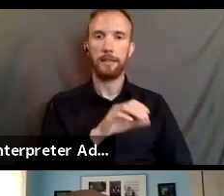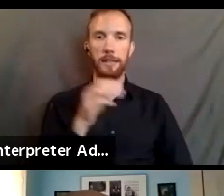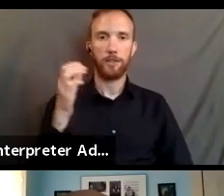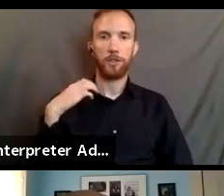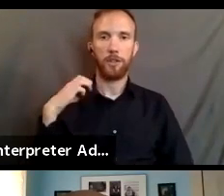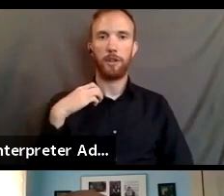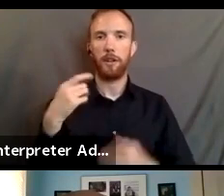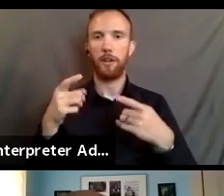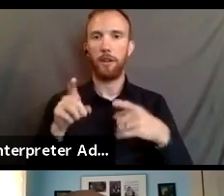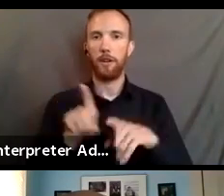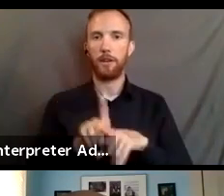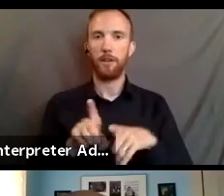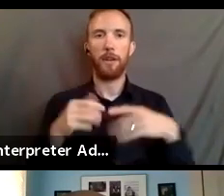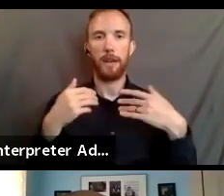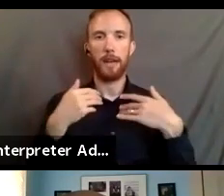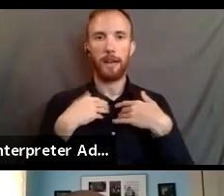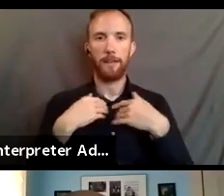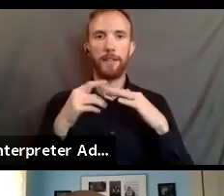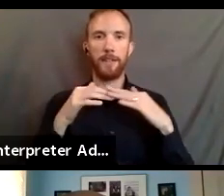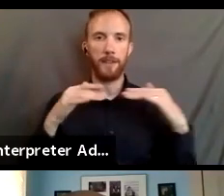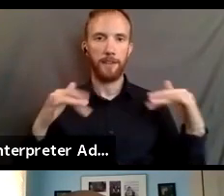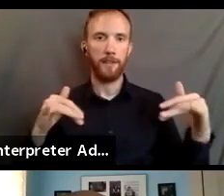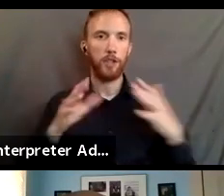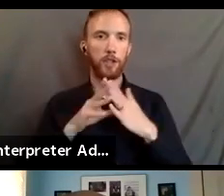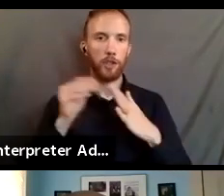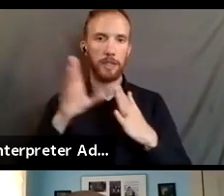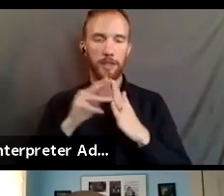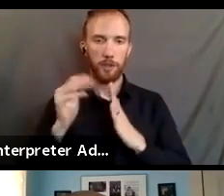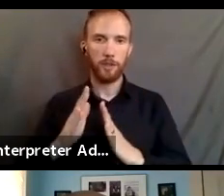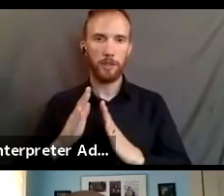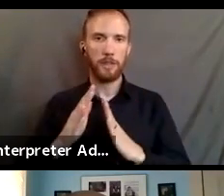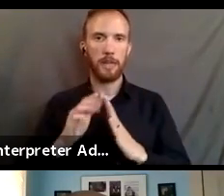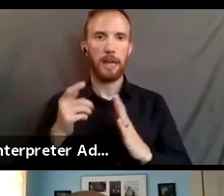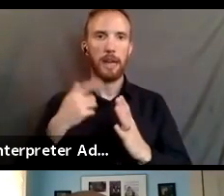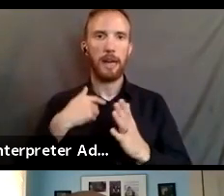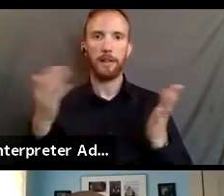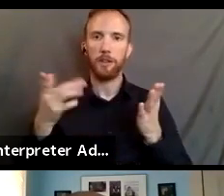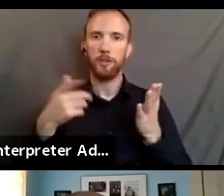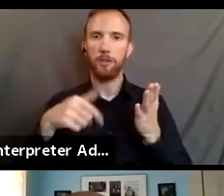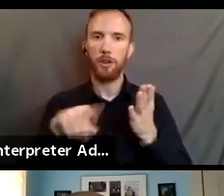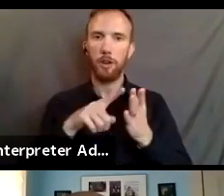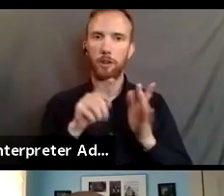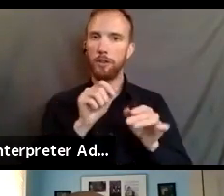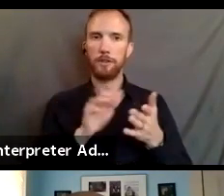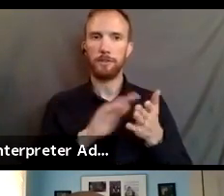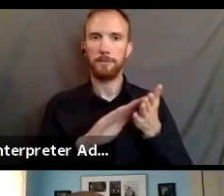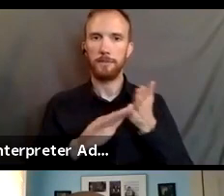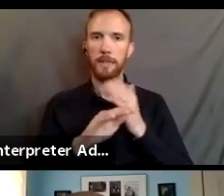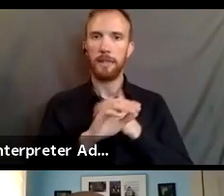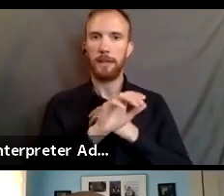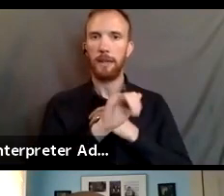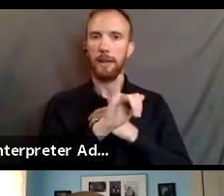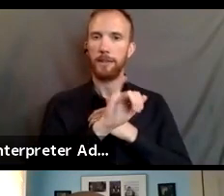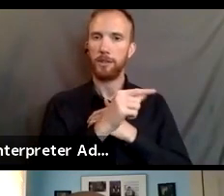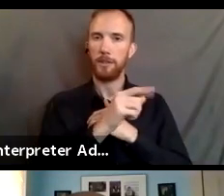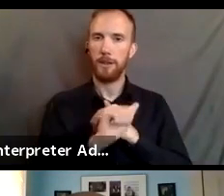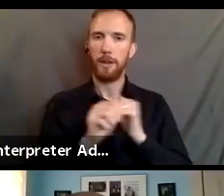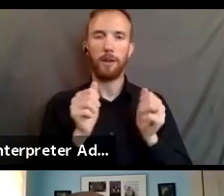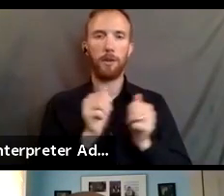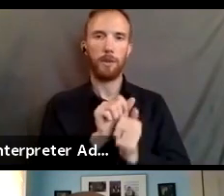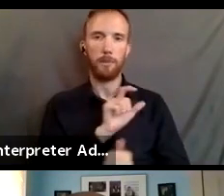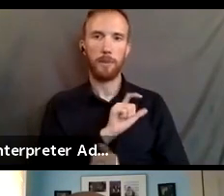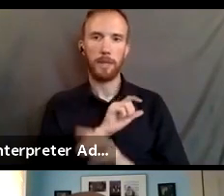learner student i urge the board to terminate the iga with the chicago police department cps data is clear that sro